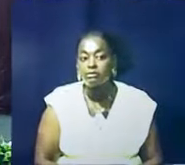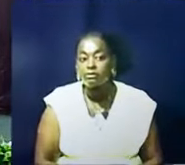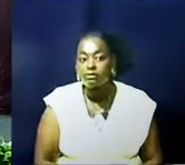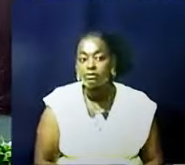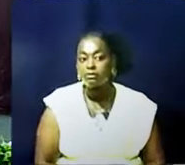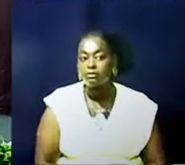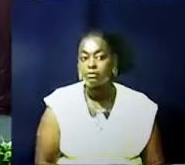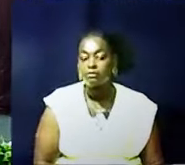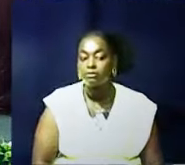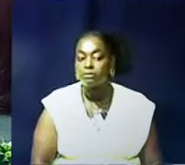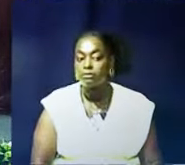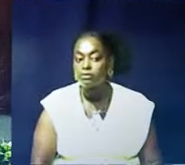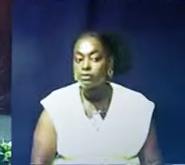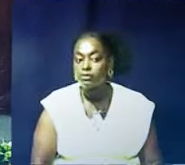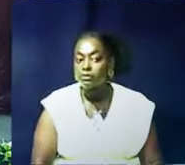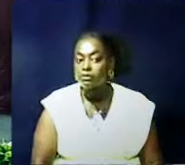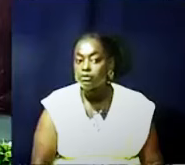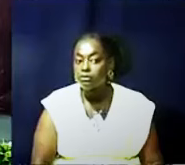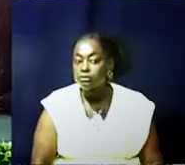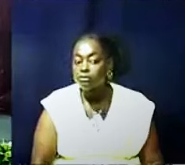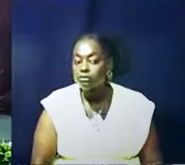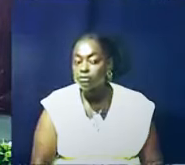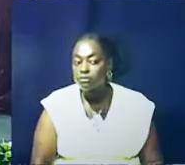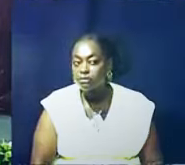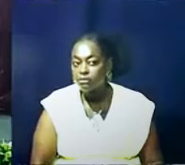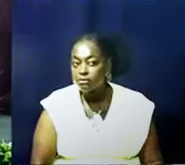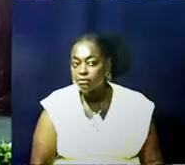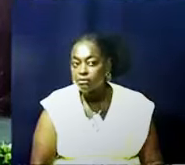sortie. Let's move on.